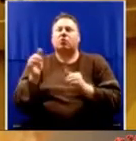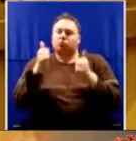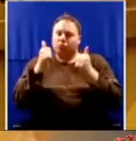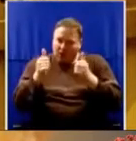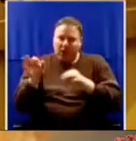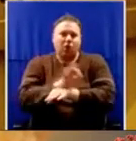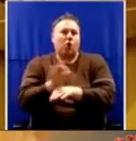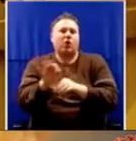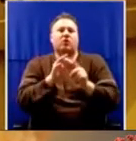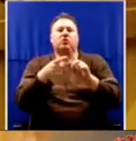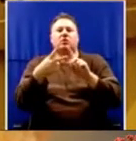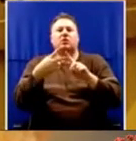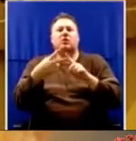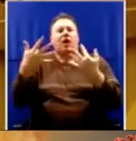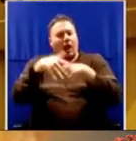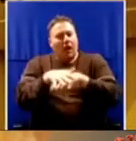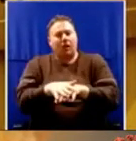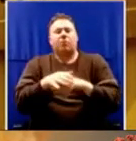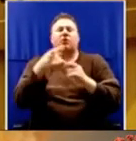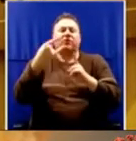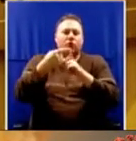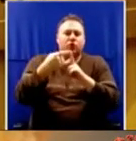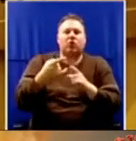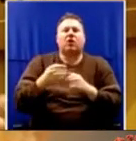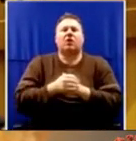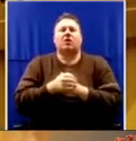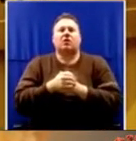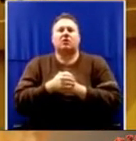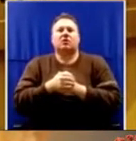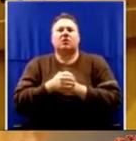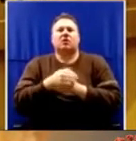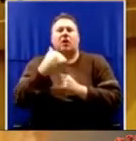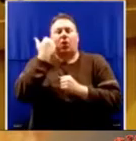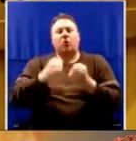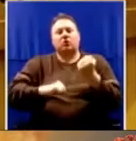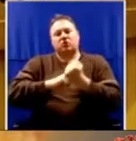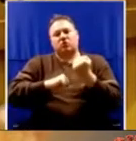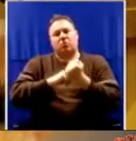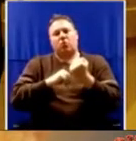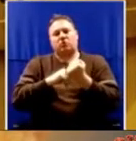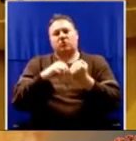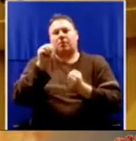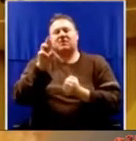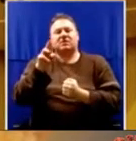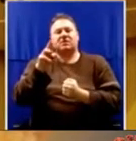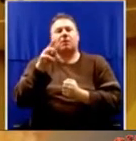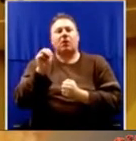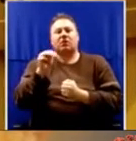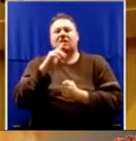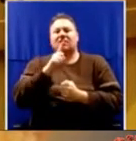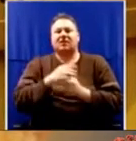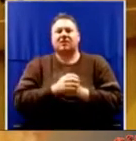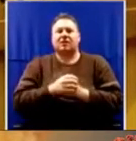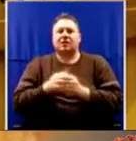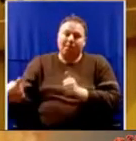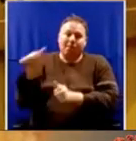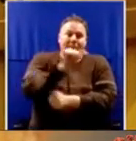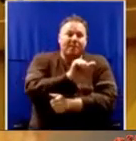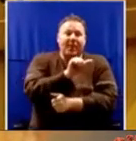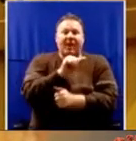with the hybrid sessions, the virtual sessions. But I want to support what Mr. Mulder has said about returning to a state of